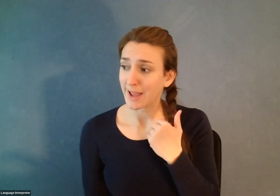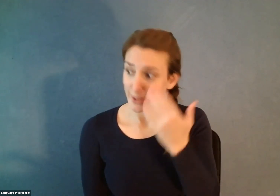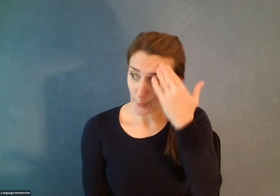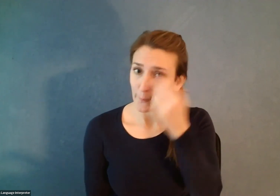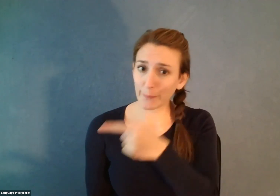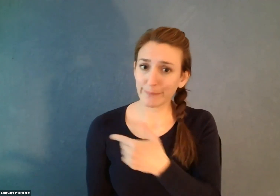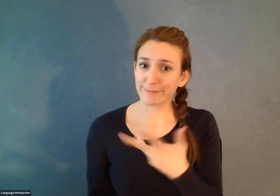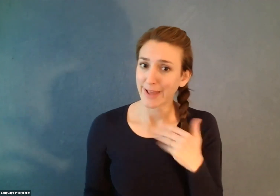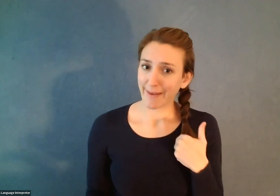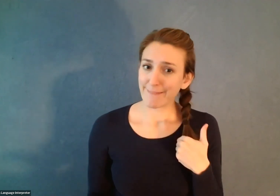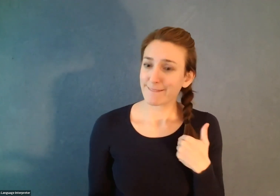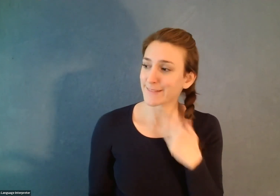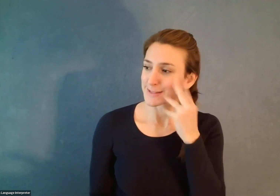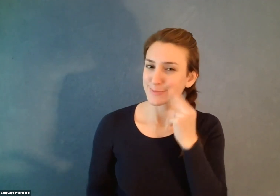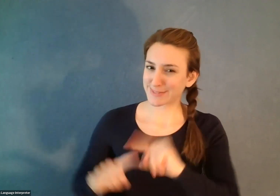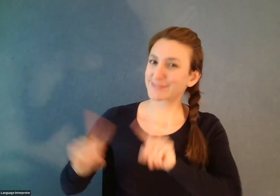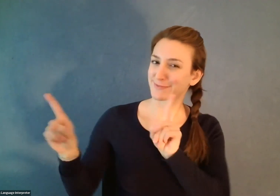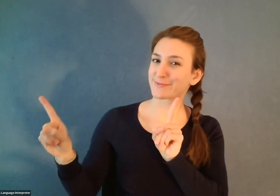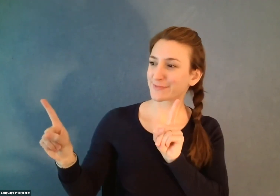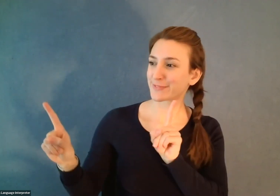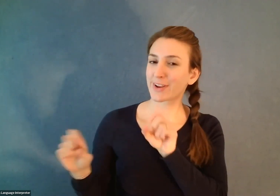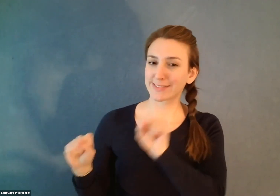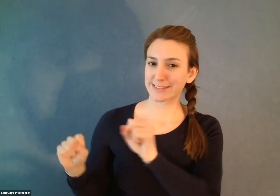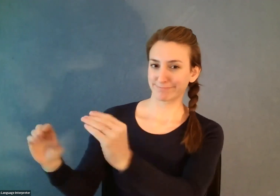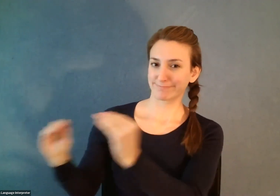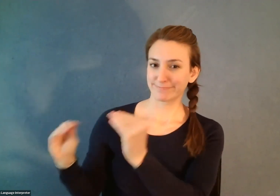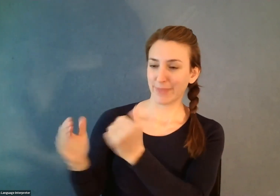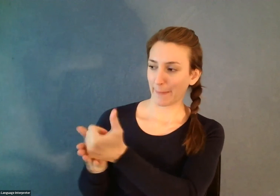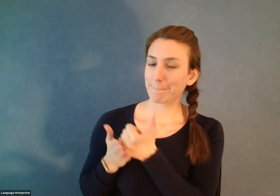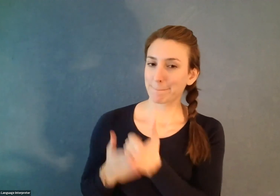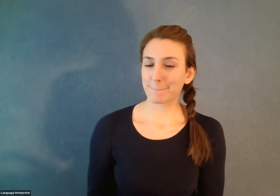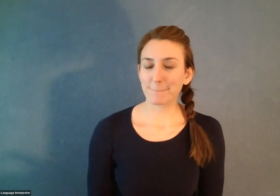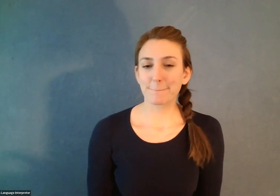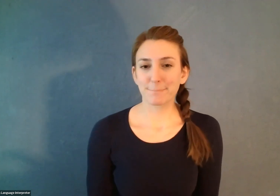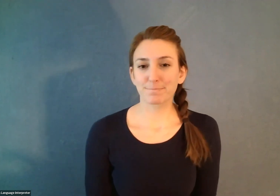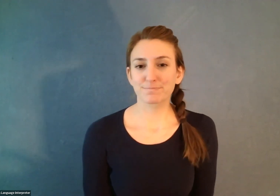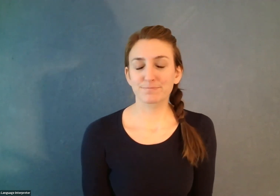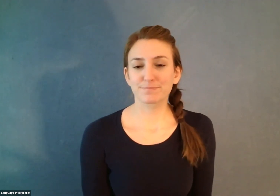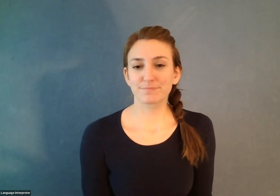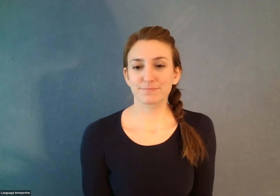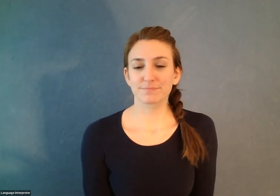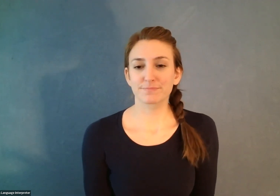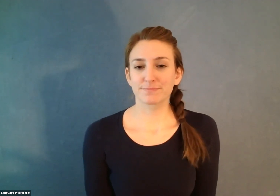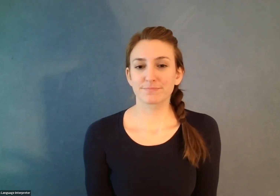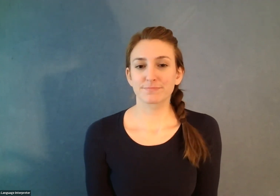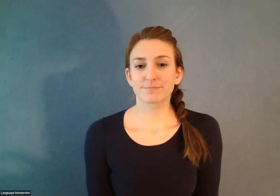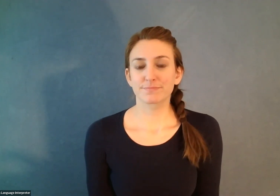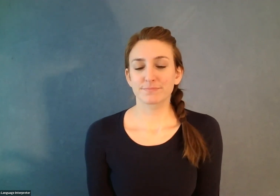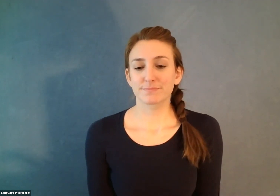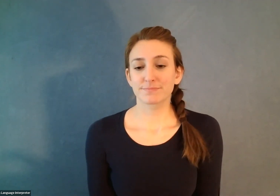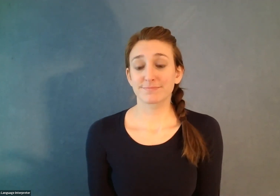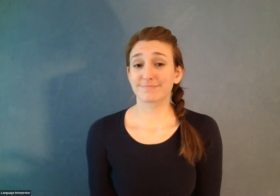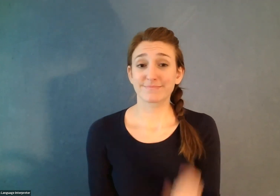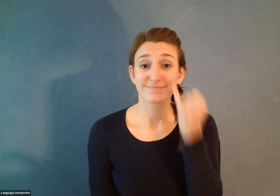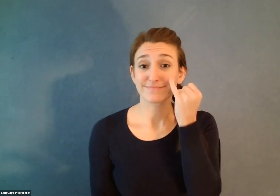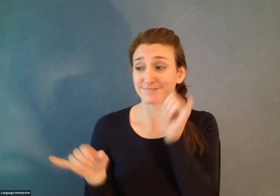knowledge is absolutely, it's a driving force. And I think that if we can all get excited